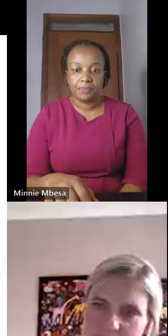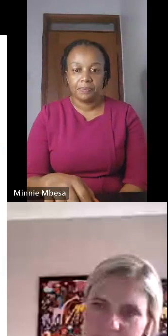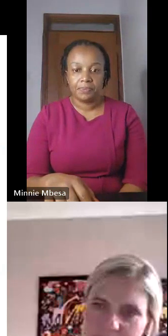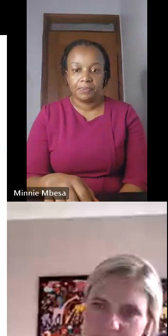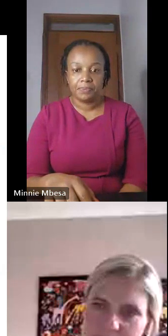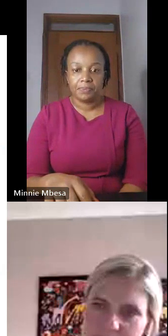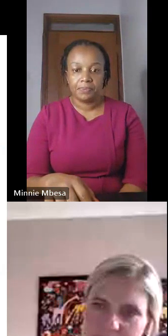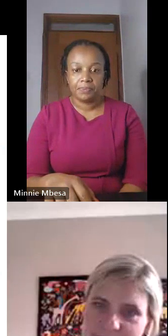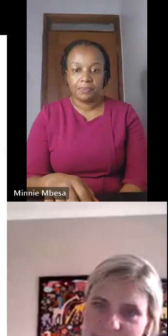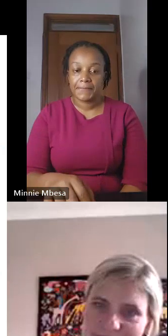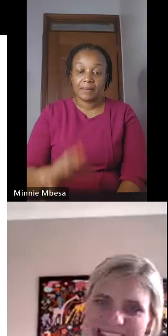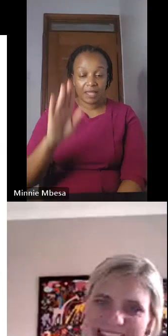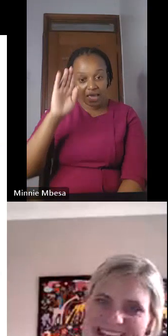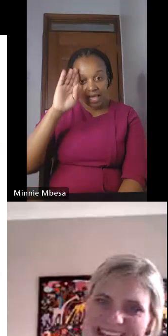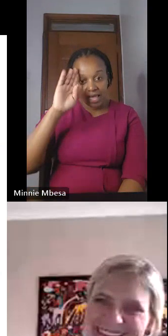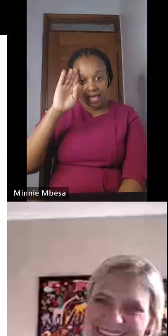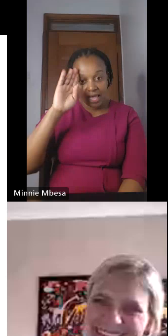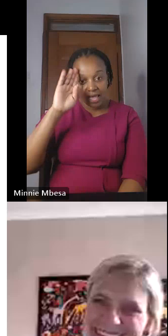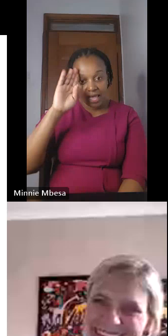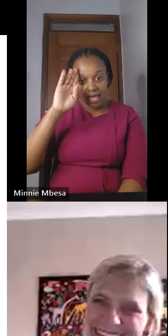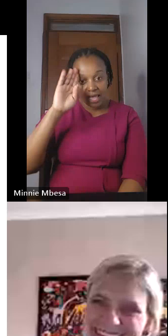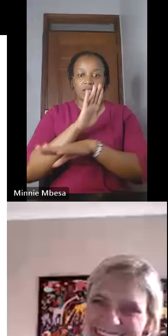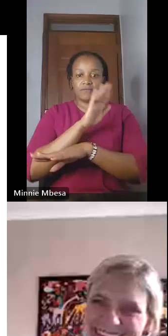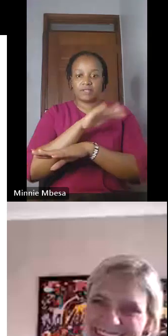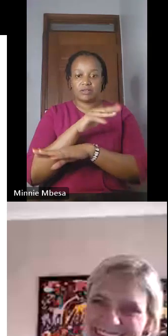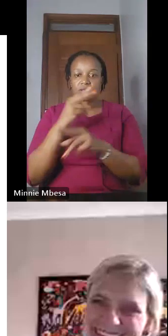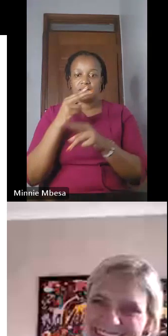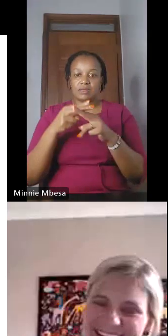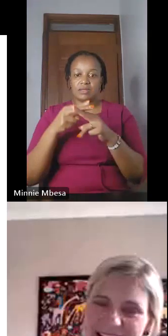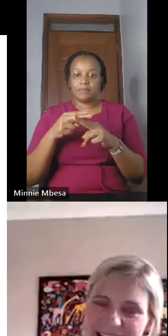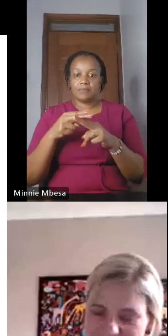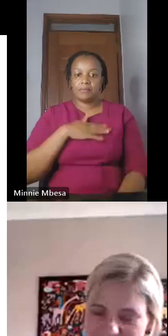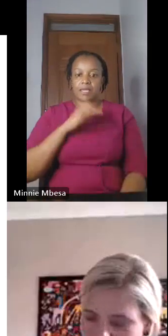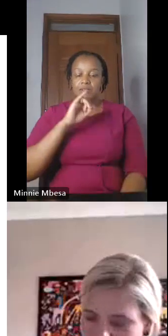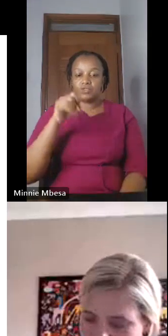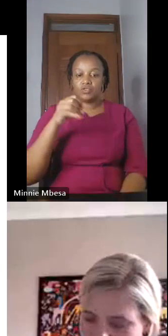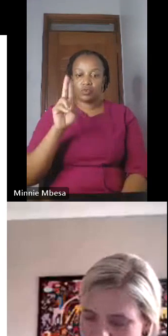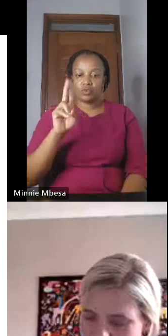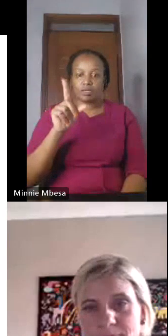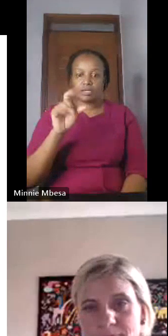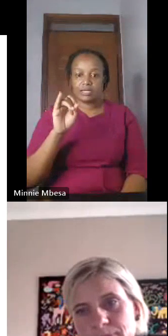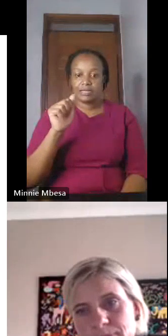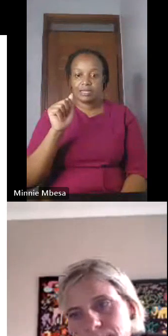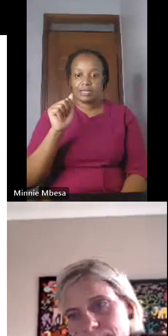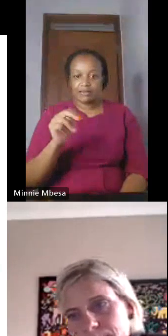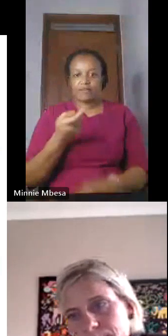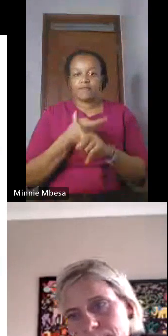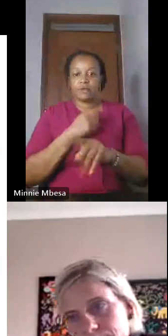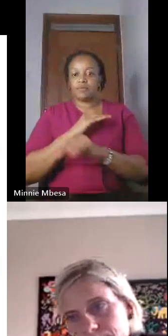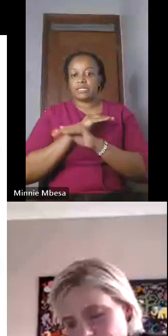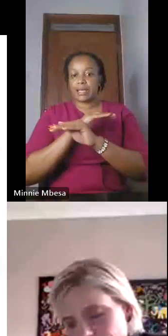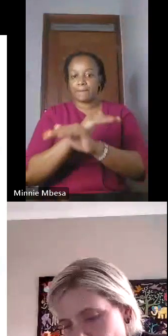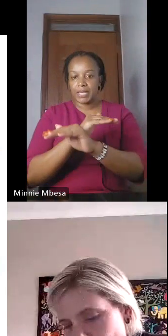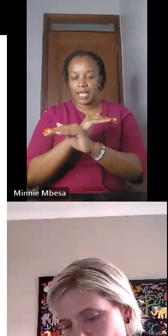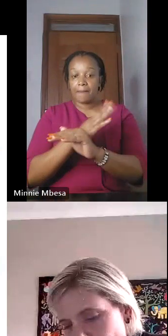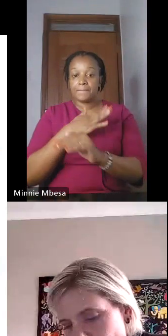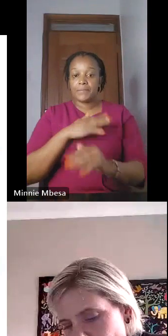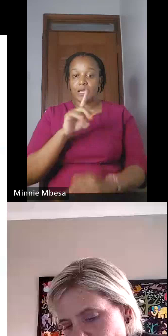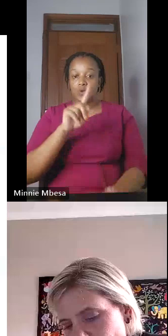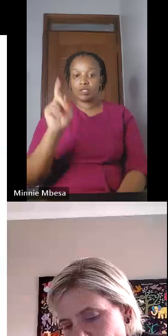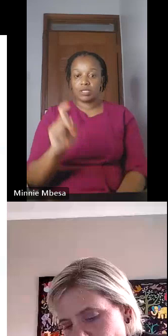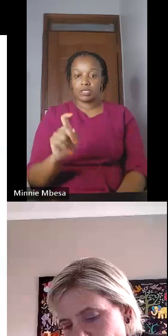Hello, good afternoon. My name is Julian Mwape. I'm from Zambia. My question is on the